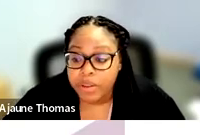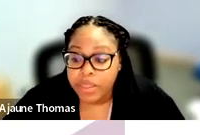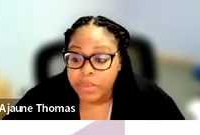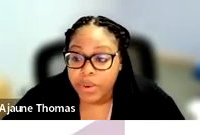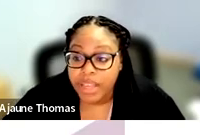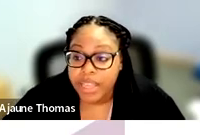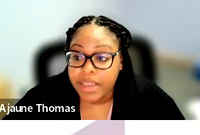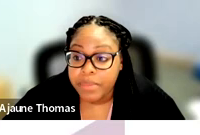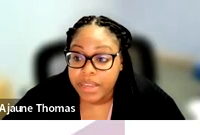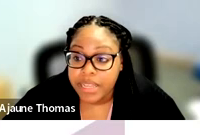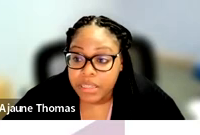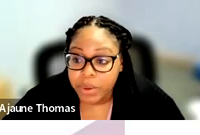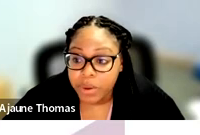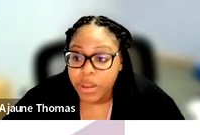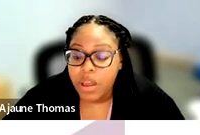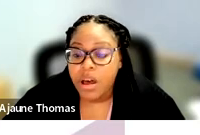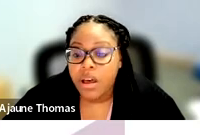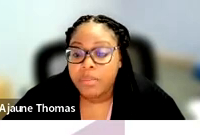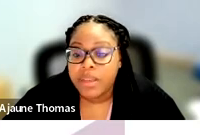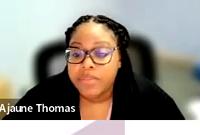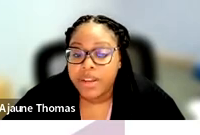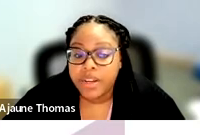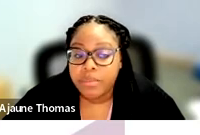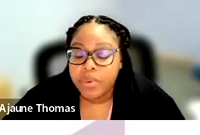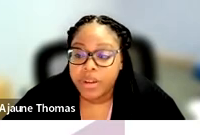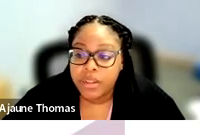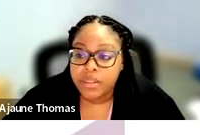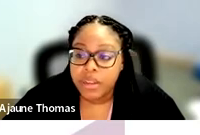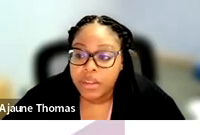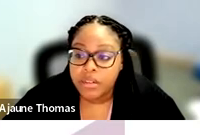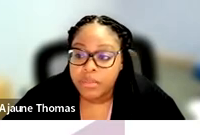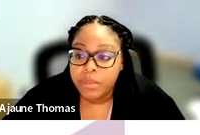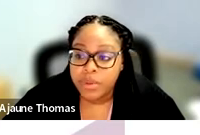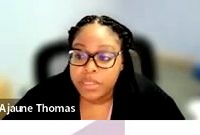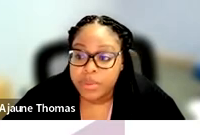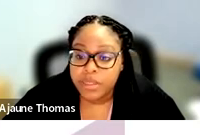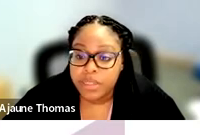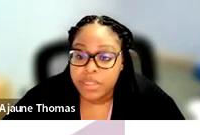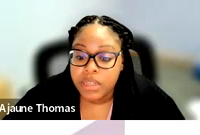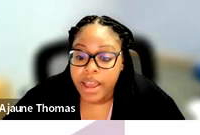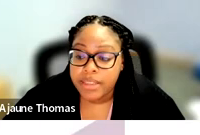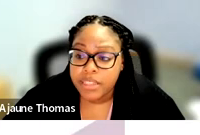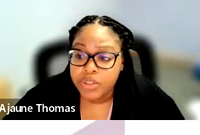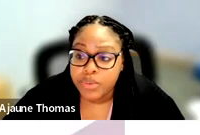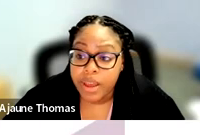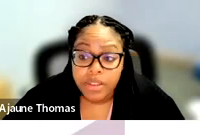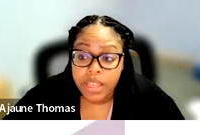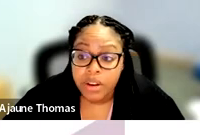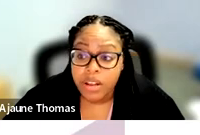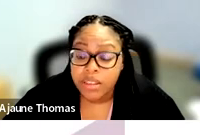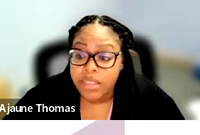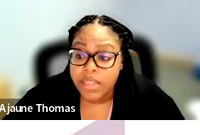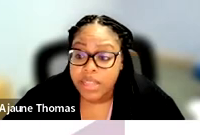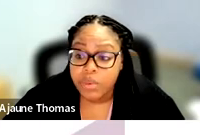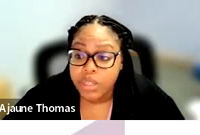more about them, knowing that they can be accessible, is very important, and people with disabilities need access to everything